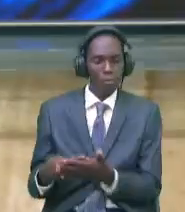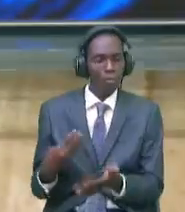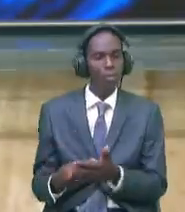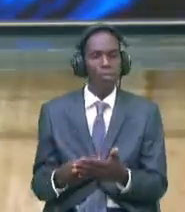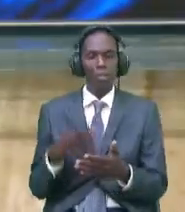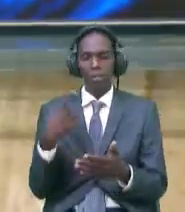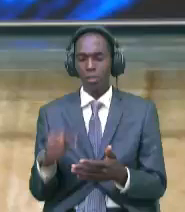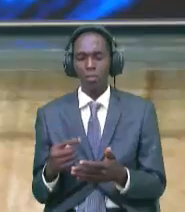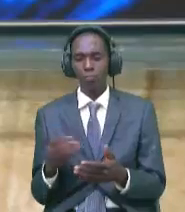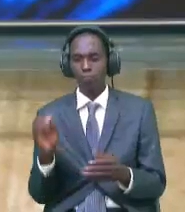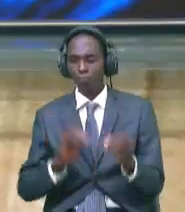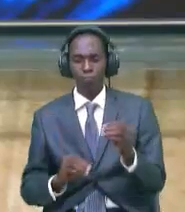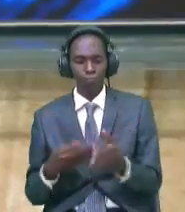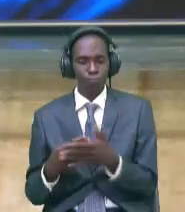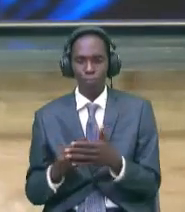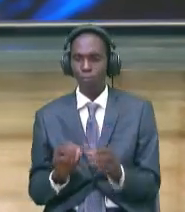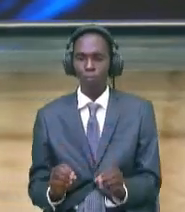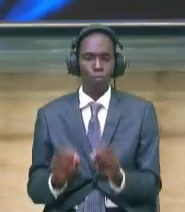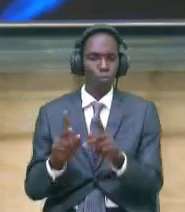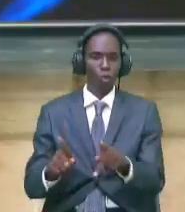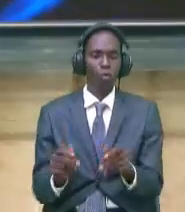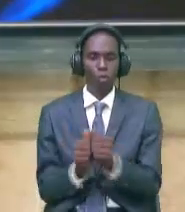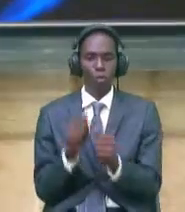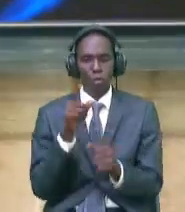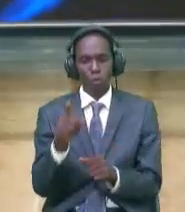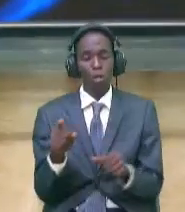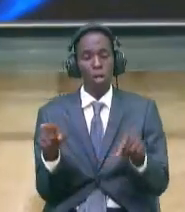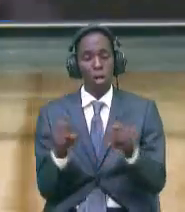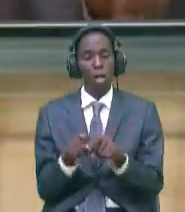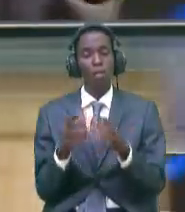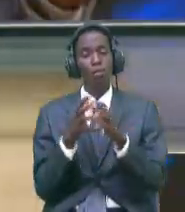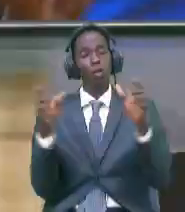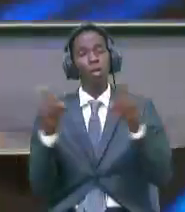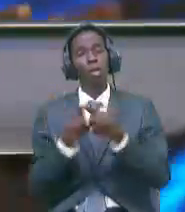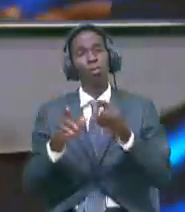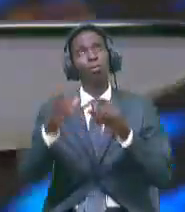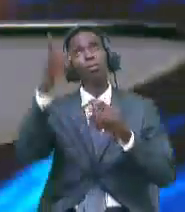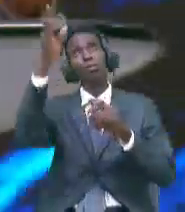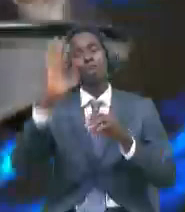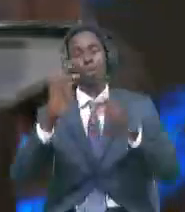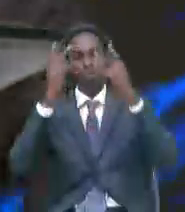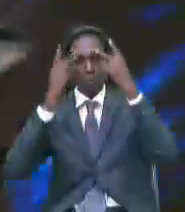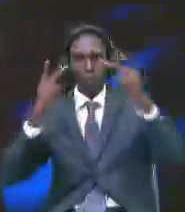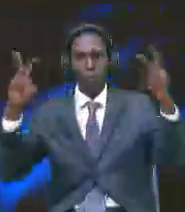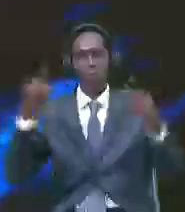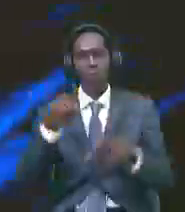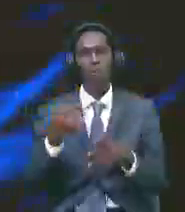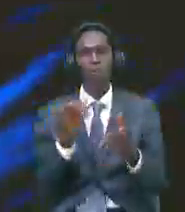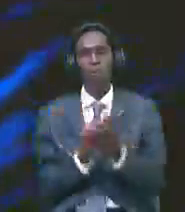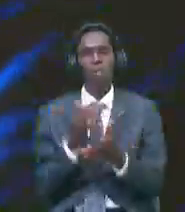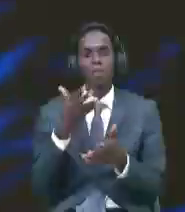funds that the rest of us do not have, as God has prospered him, that there be